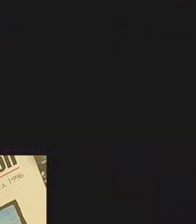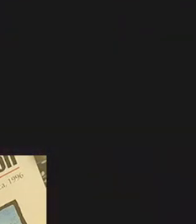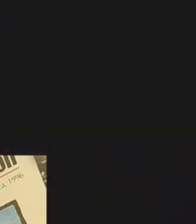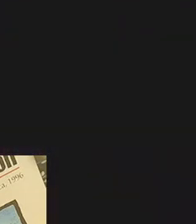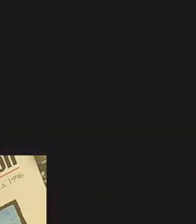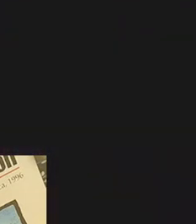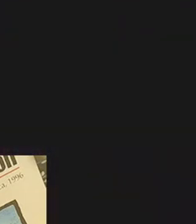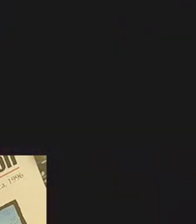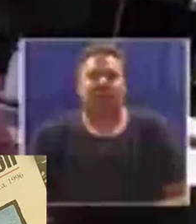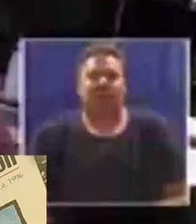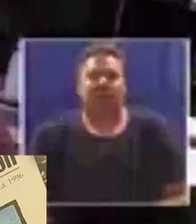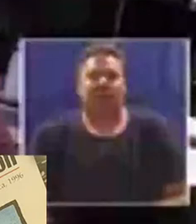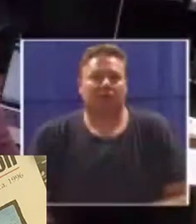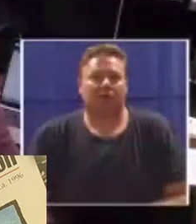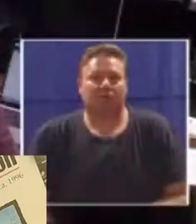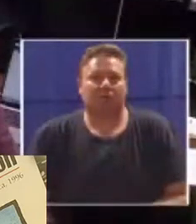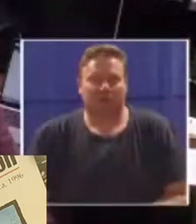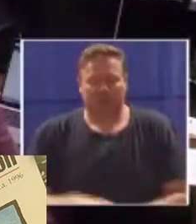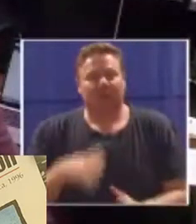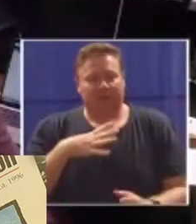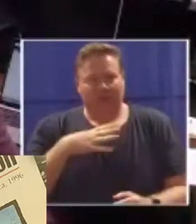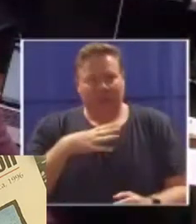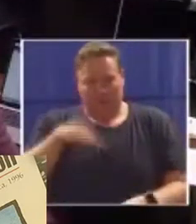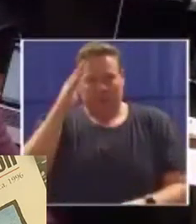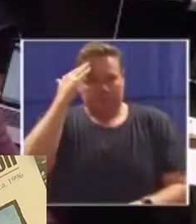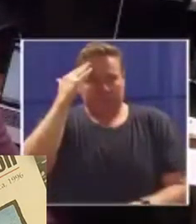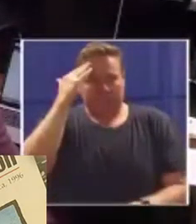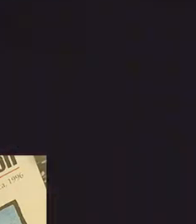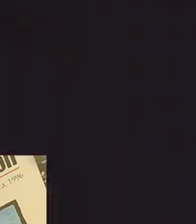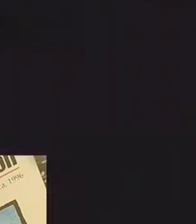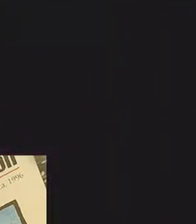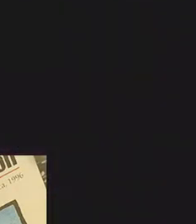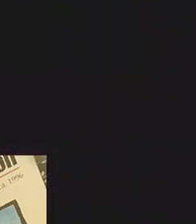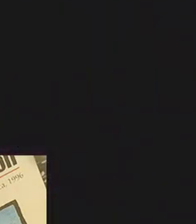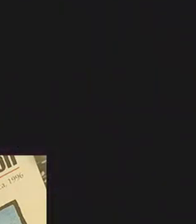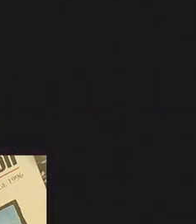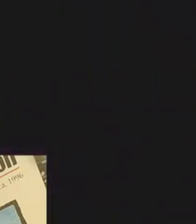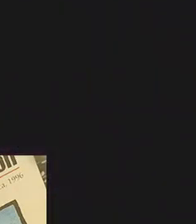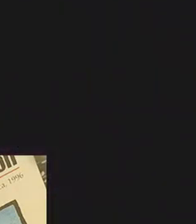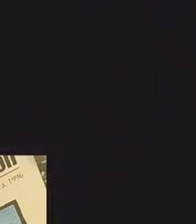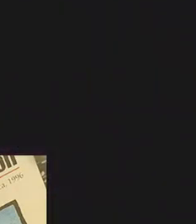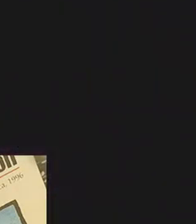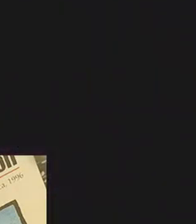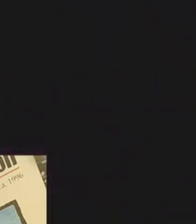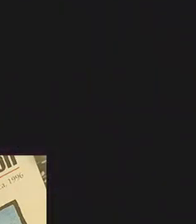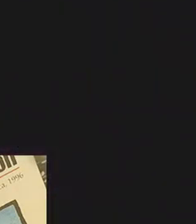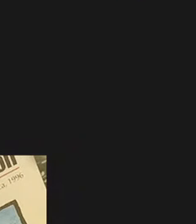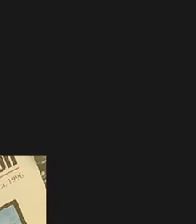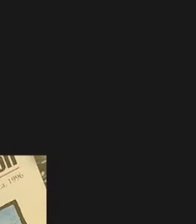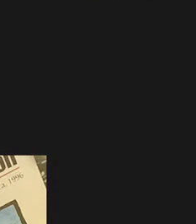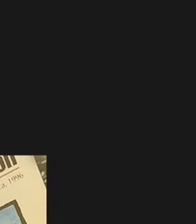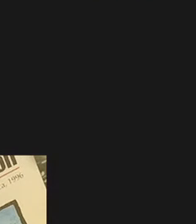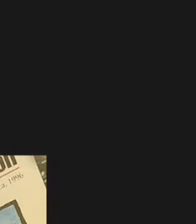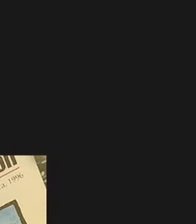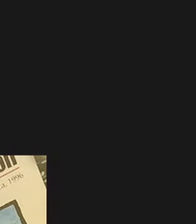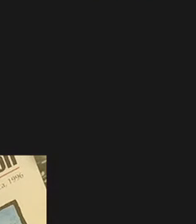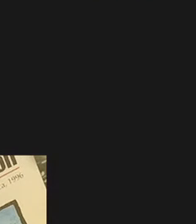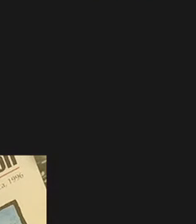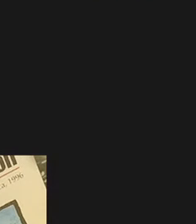Go ahead, Honorable Pangwa. Oh, thank you, sir. Honorable